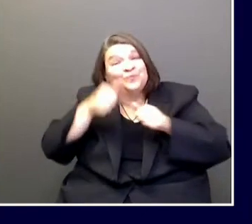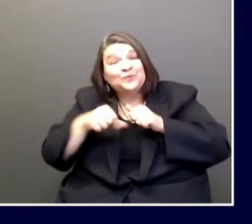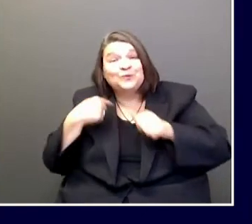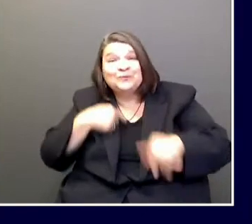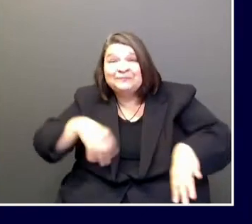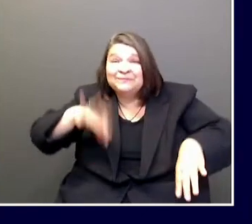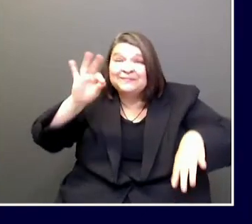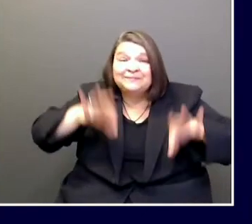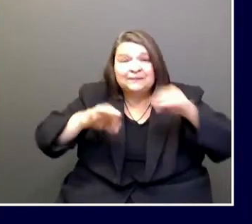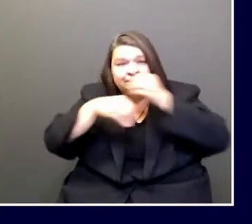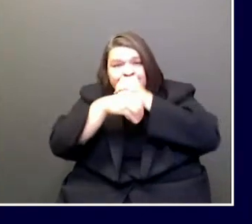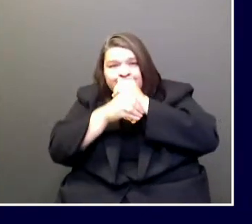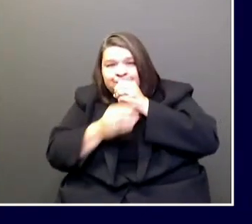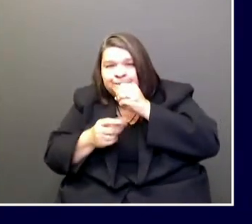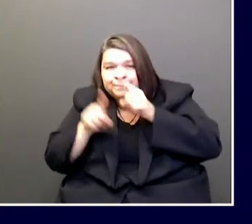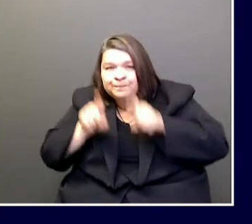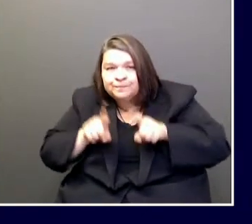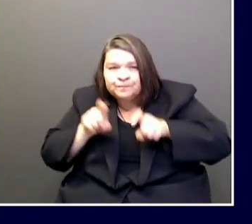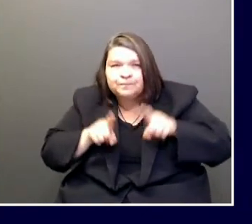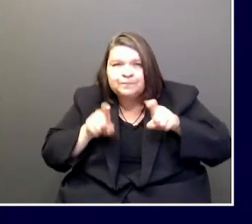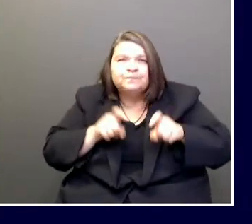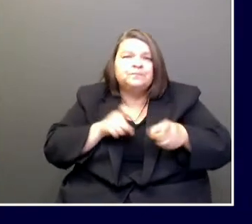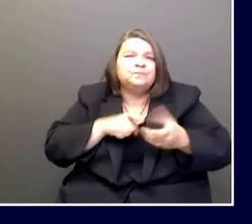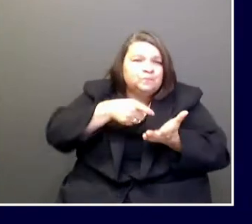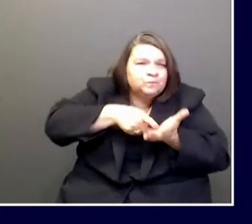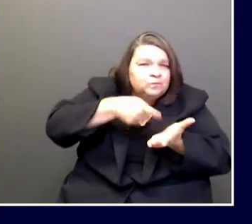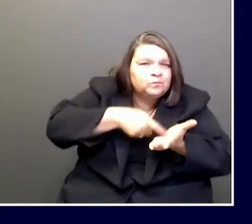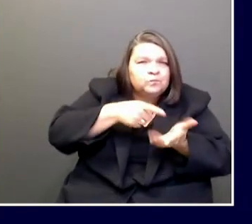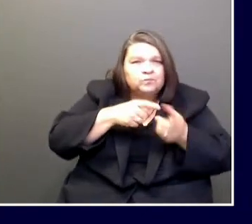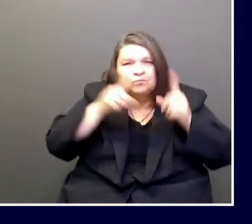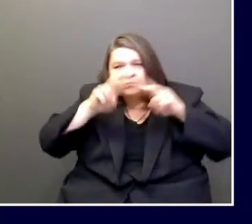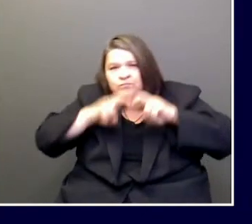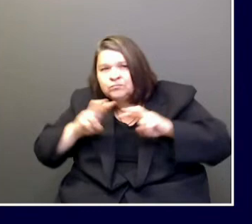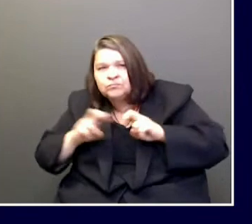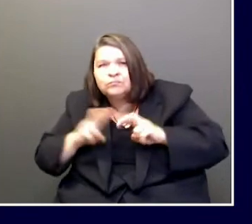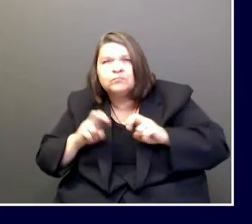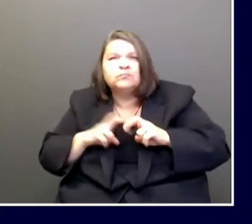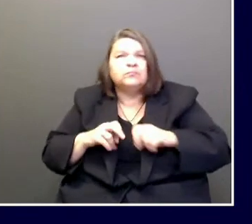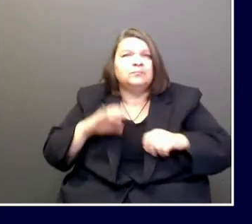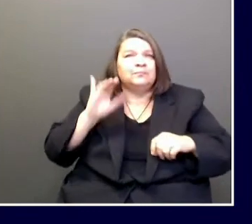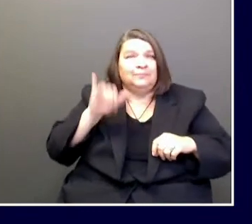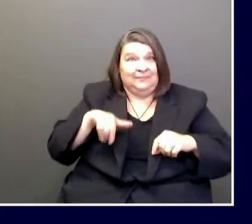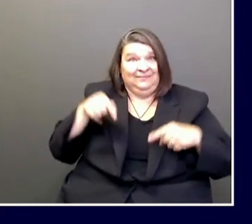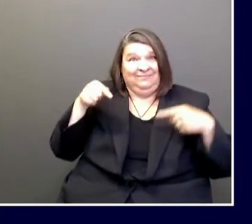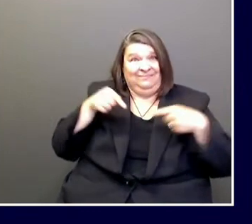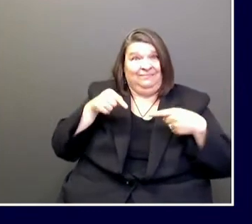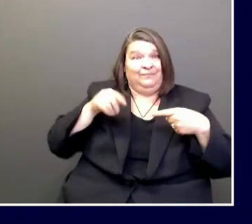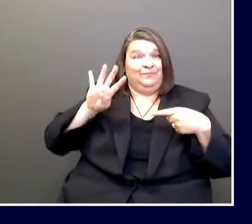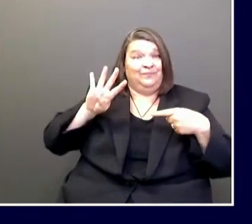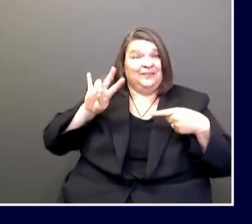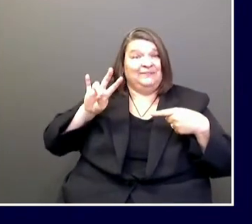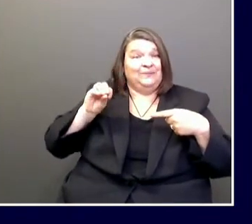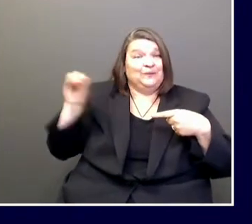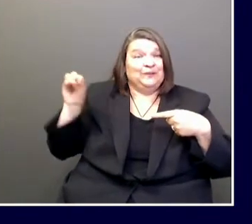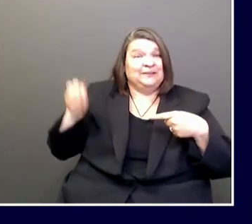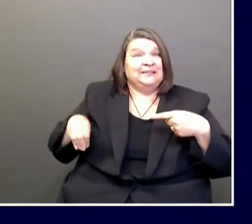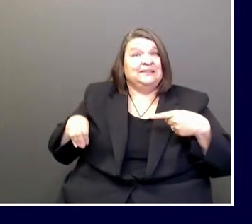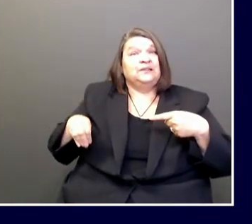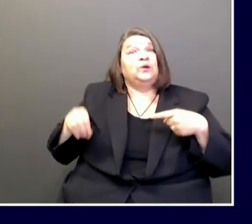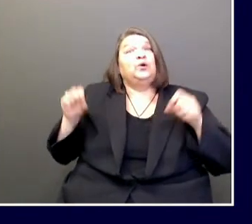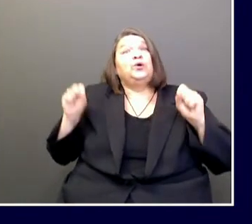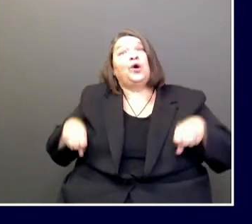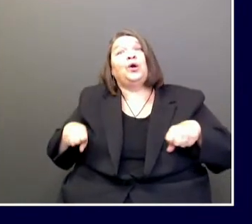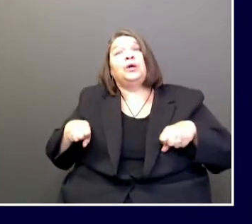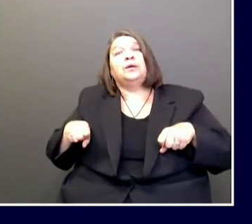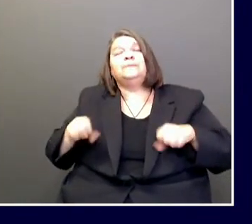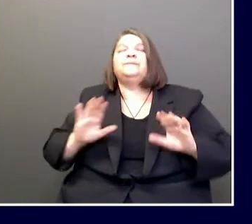sequencing on that. It's at least 47%. Could the top end be 60? It's certainly using a